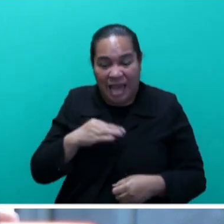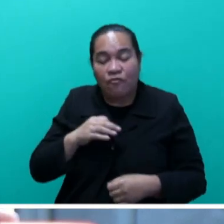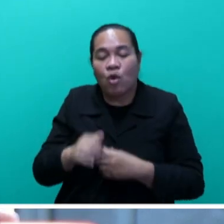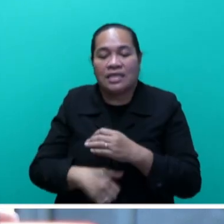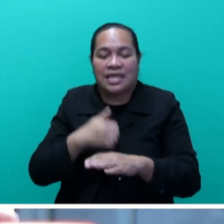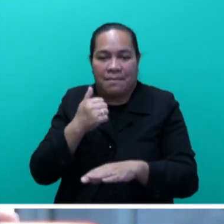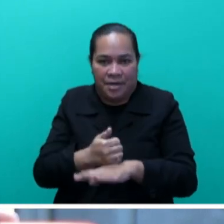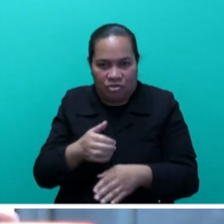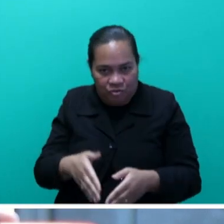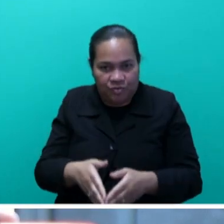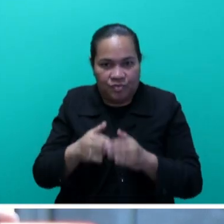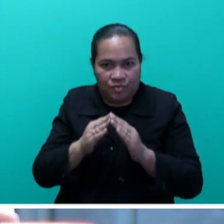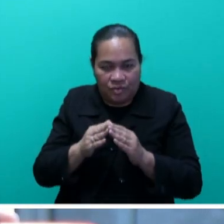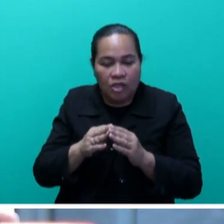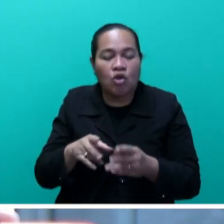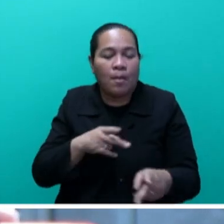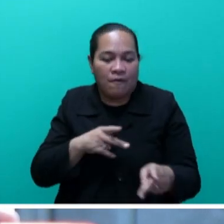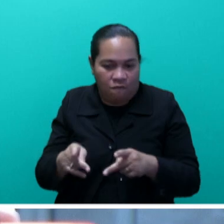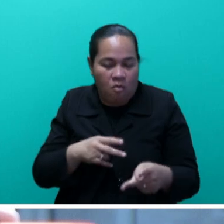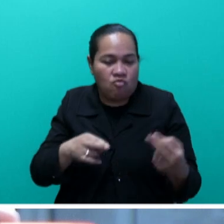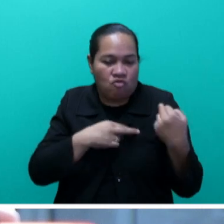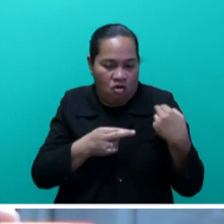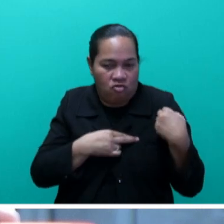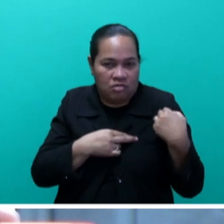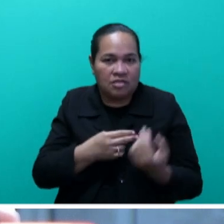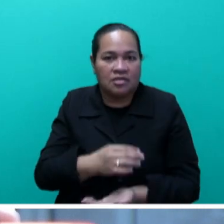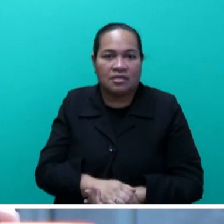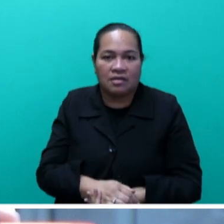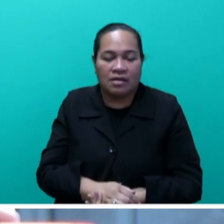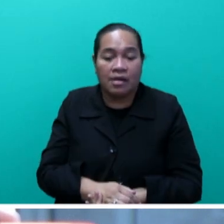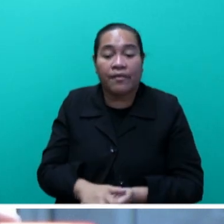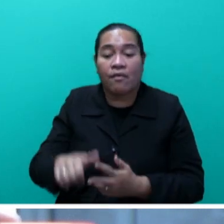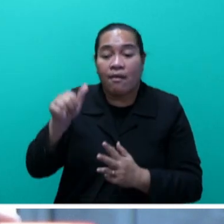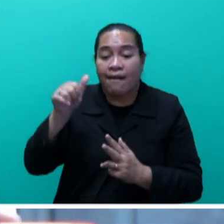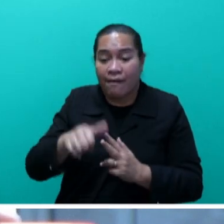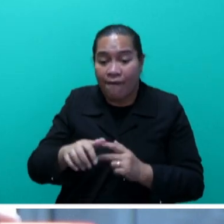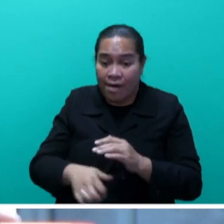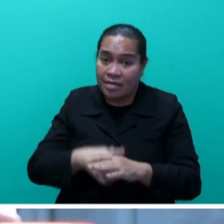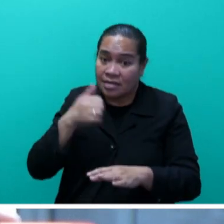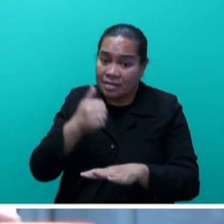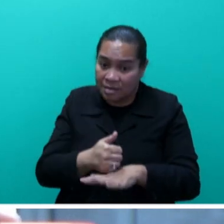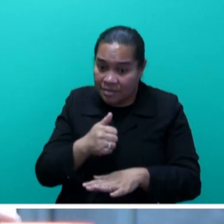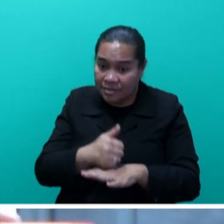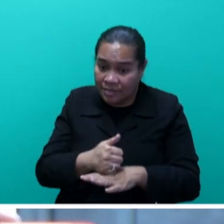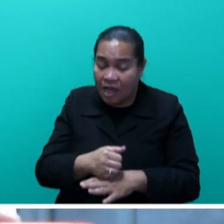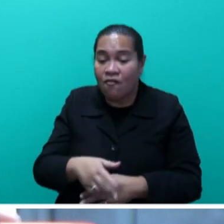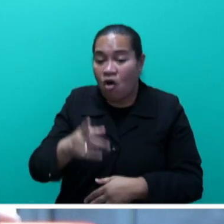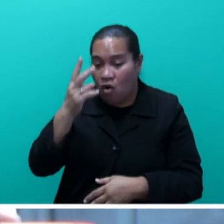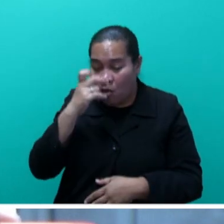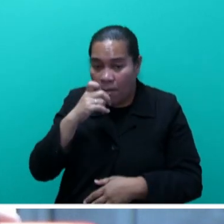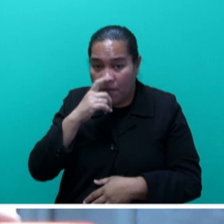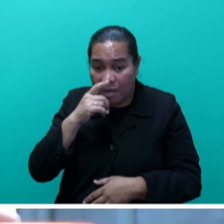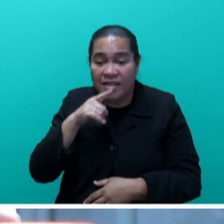to perform the roles and responsibilities already determined. We are also establishing district committees for older persons. These